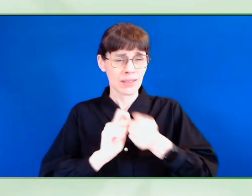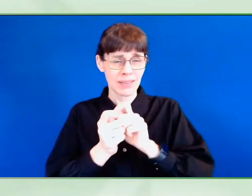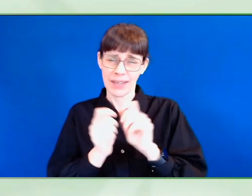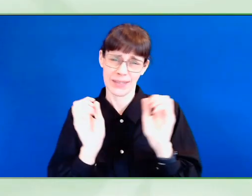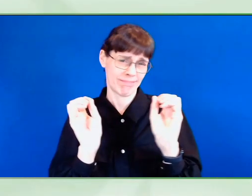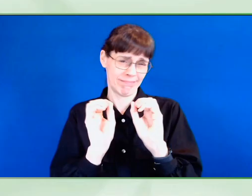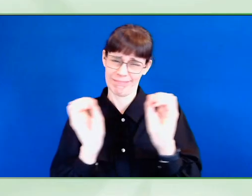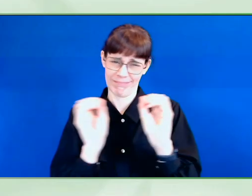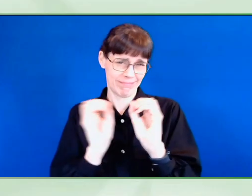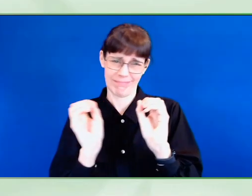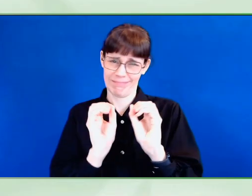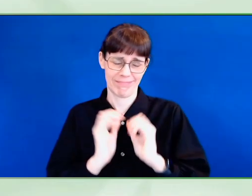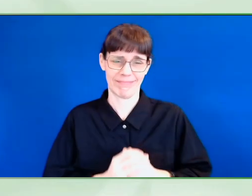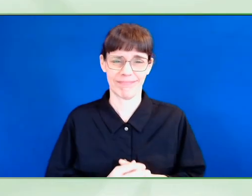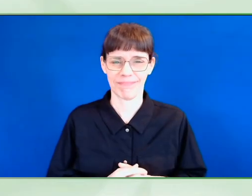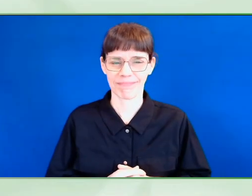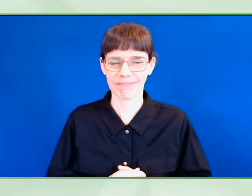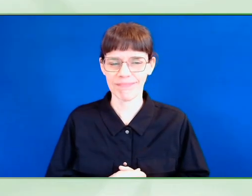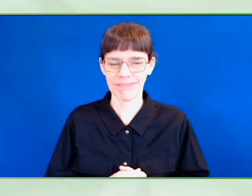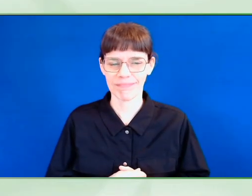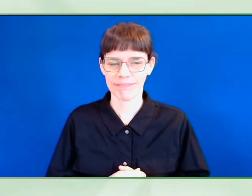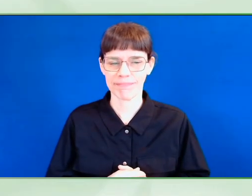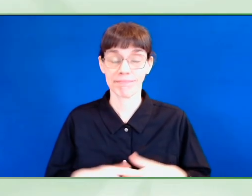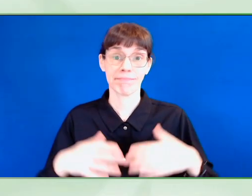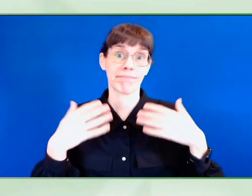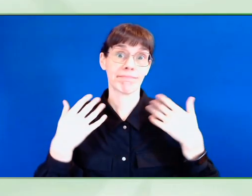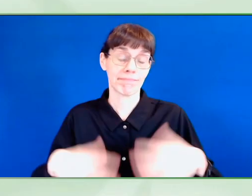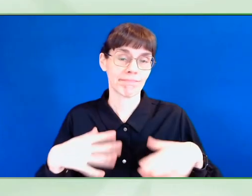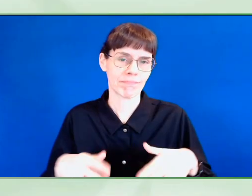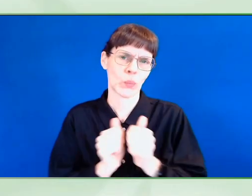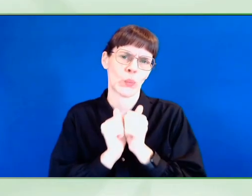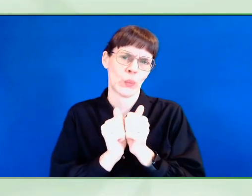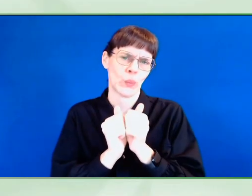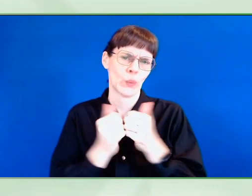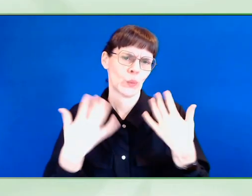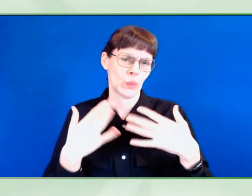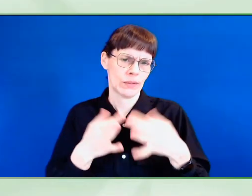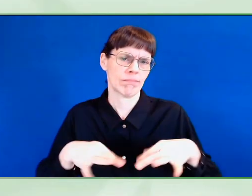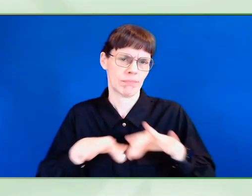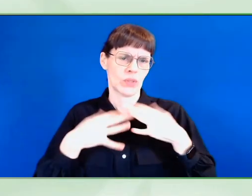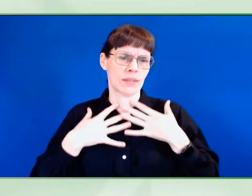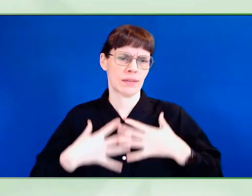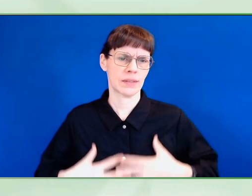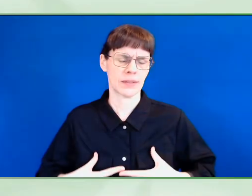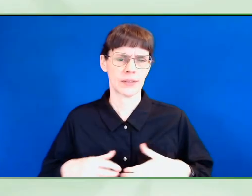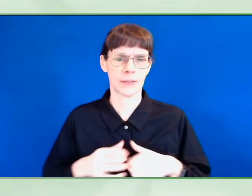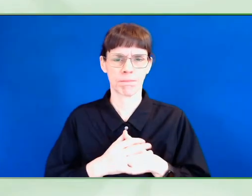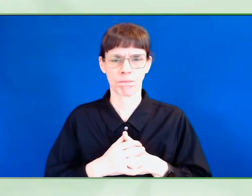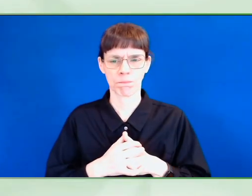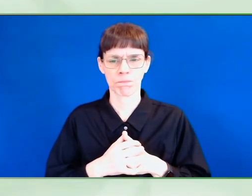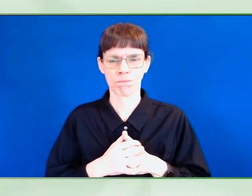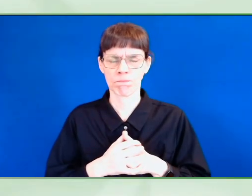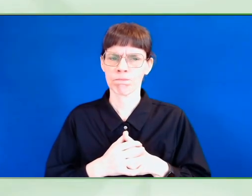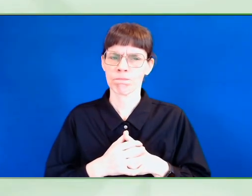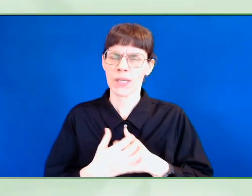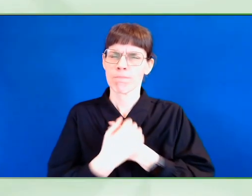it, is so incredibly valuable. It deserves all the love you have in this